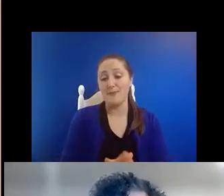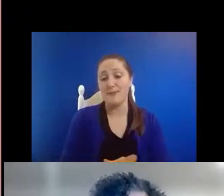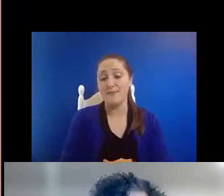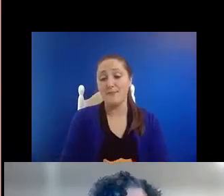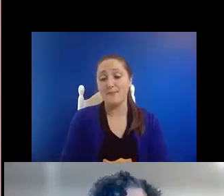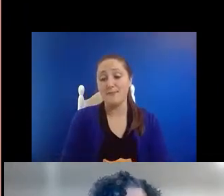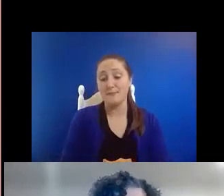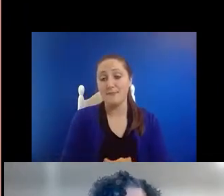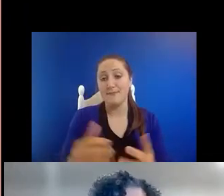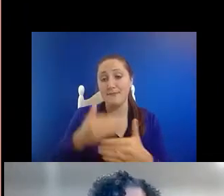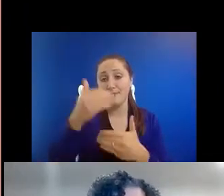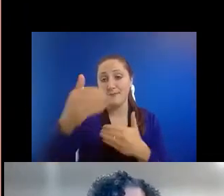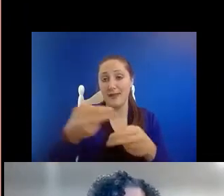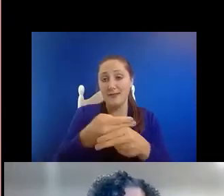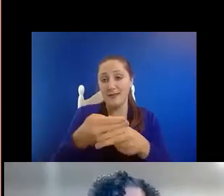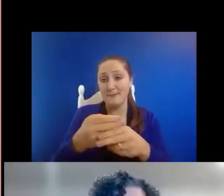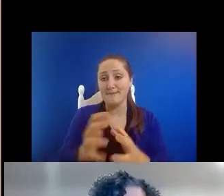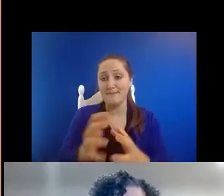Next slide.